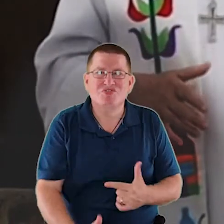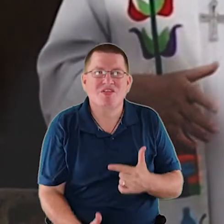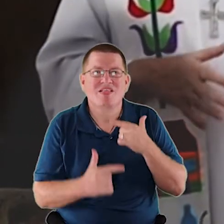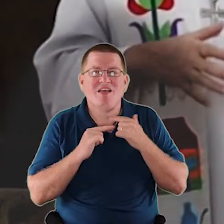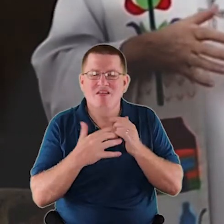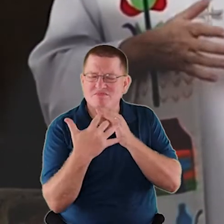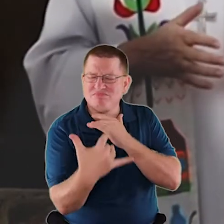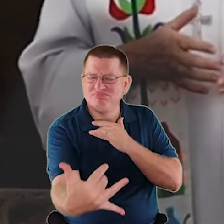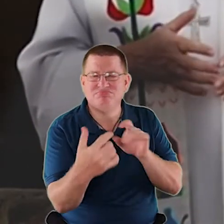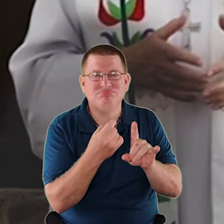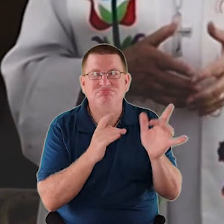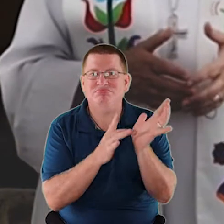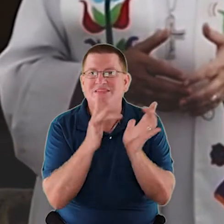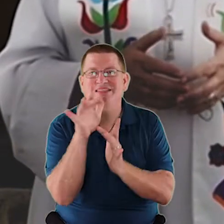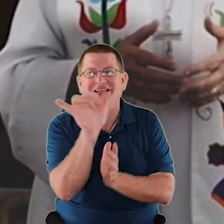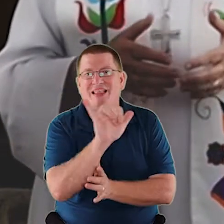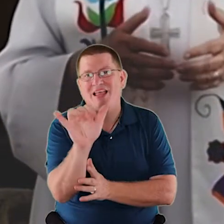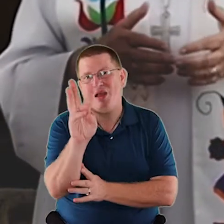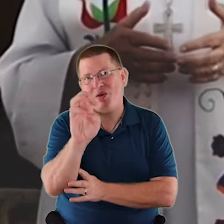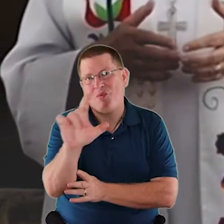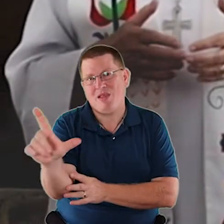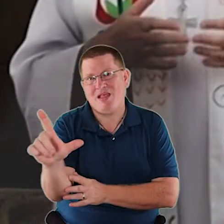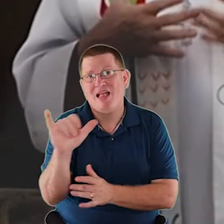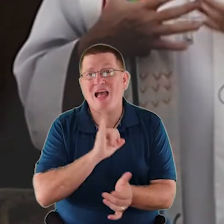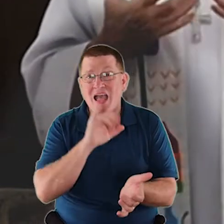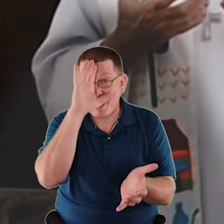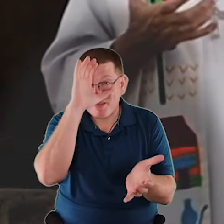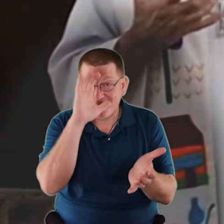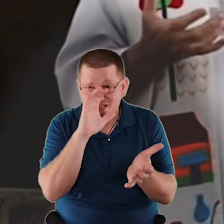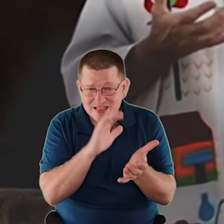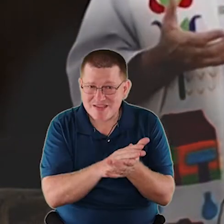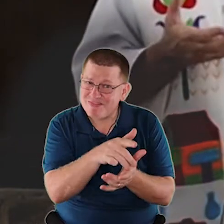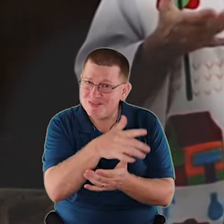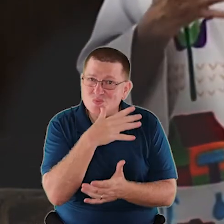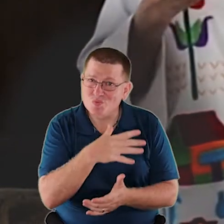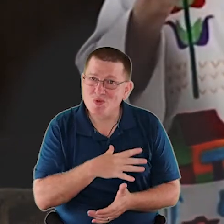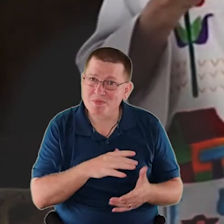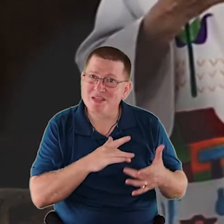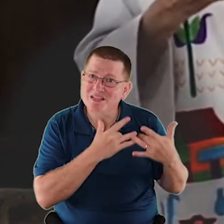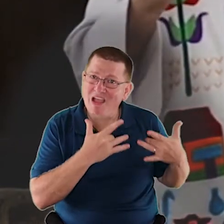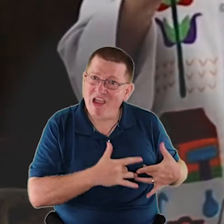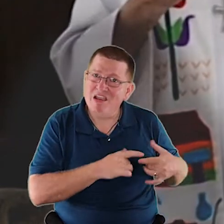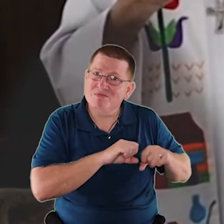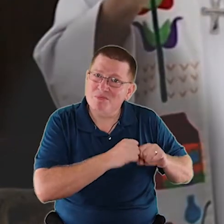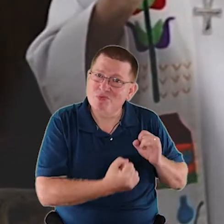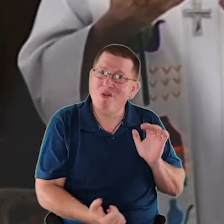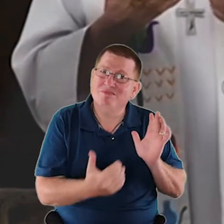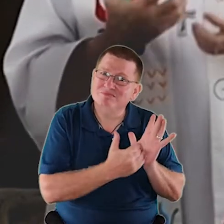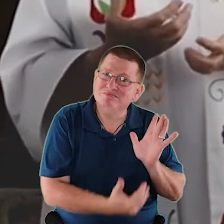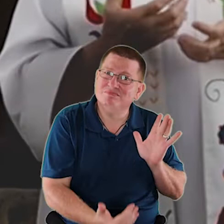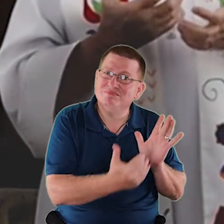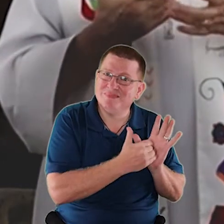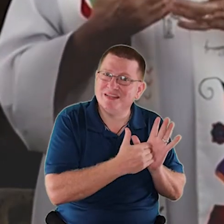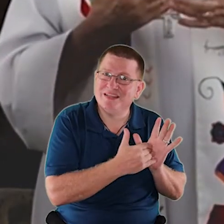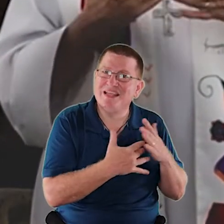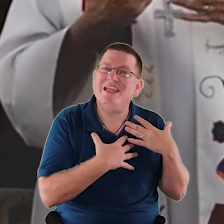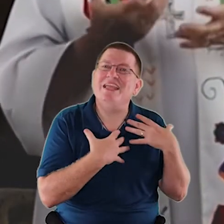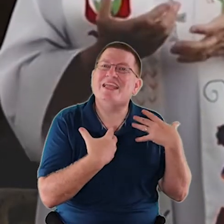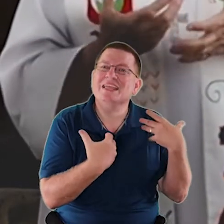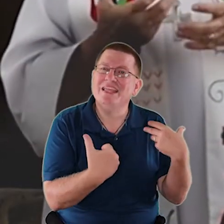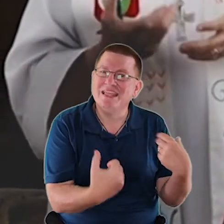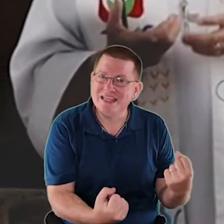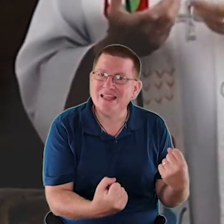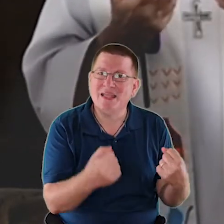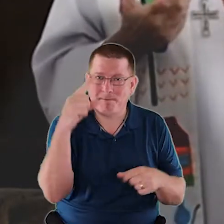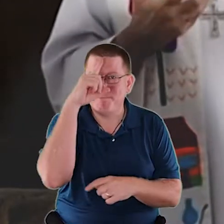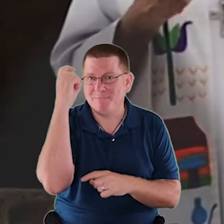from Jesus like an overflowing well. I believe her heart, which has been broken over and over again, is